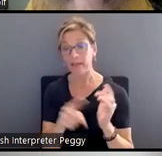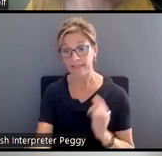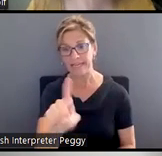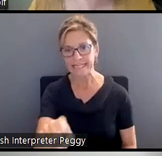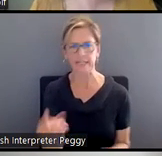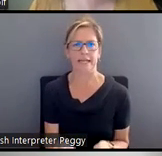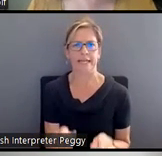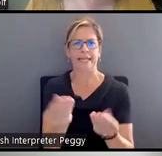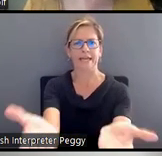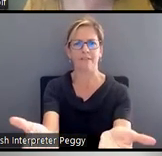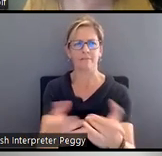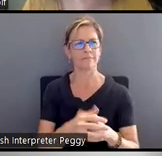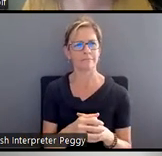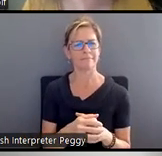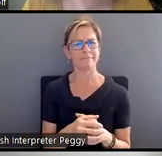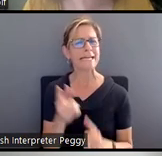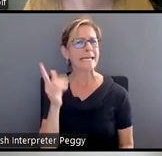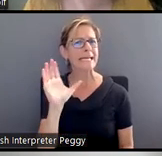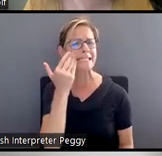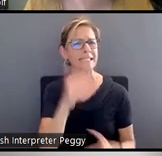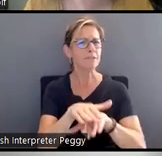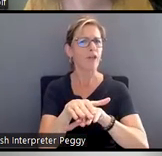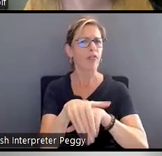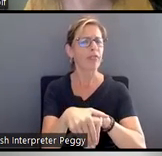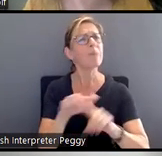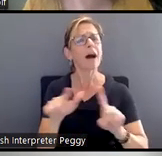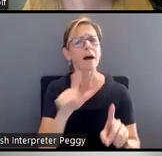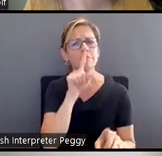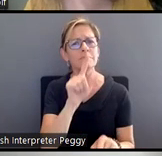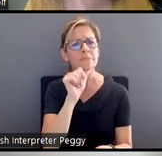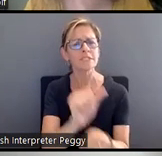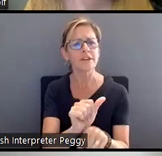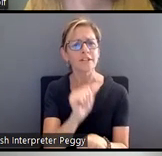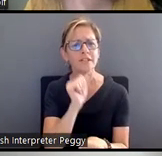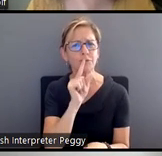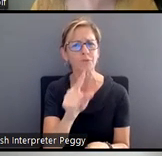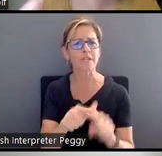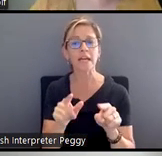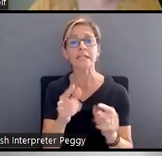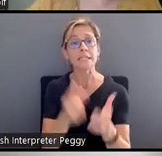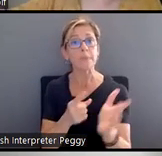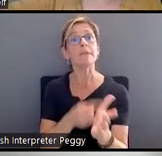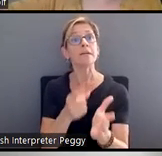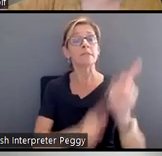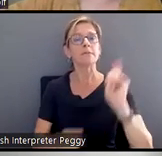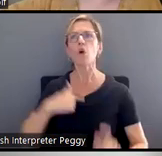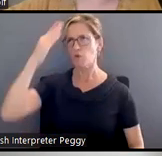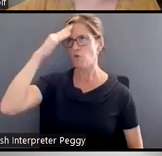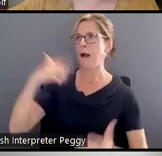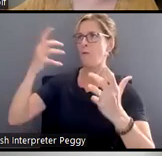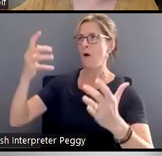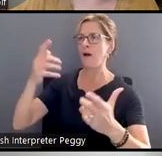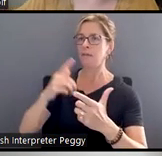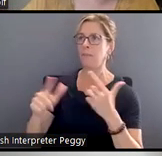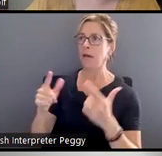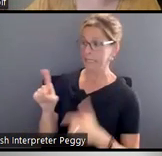Which is sort of, it sounds a bit deceitful, but it really isn't. It's sometimes people aren't really sure what they need. They know what they want to achieve. And